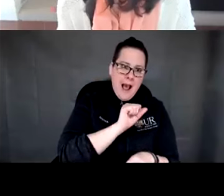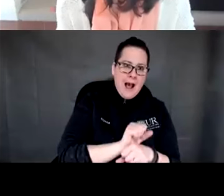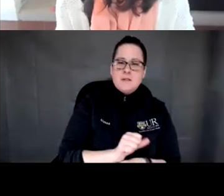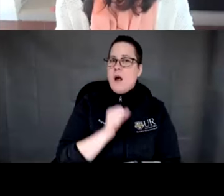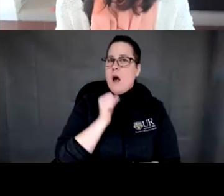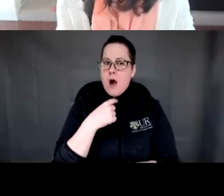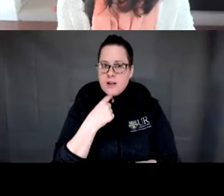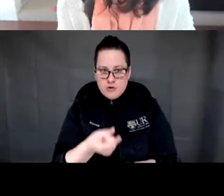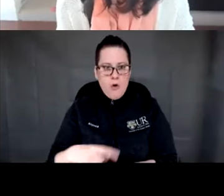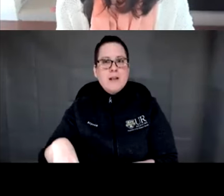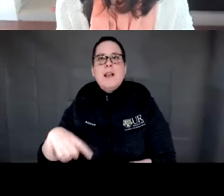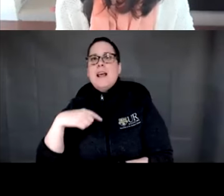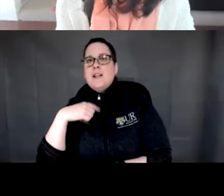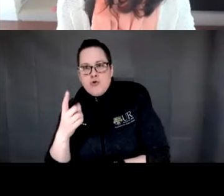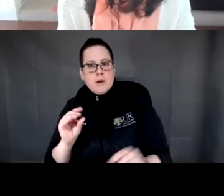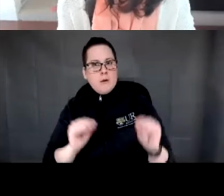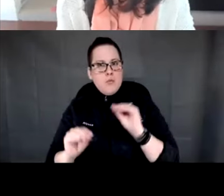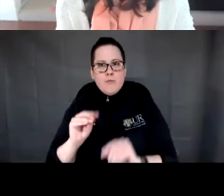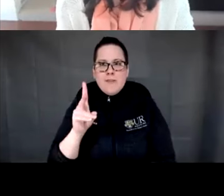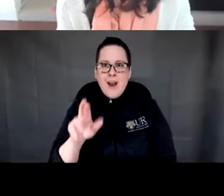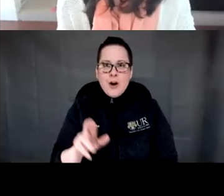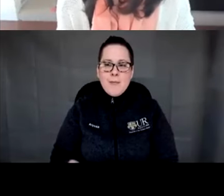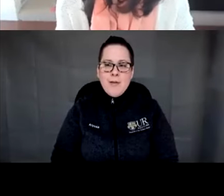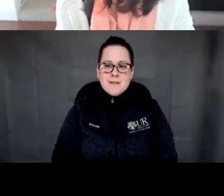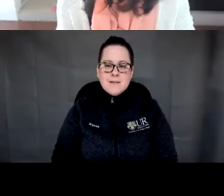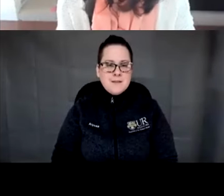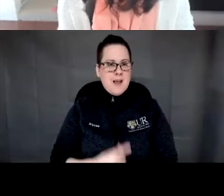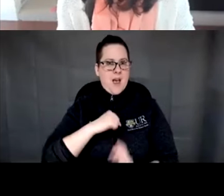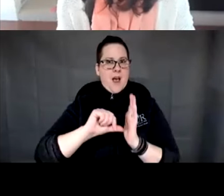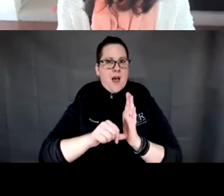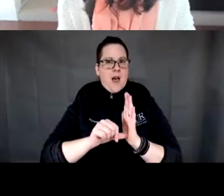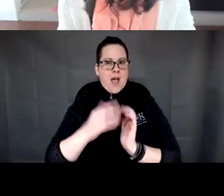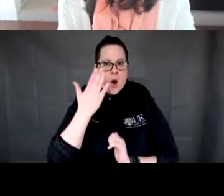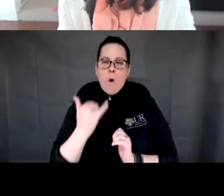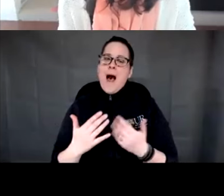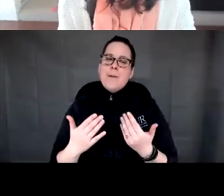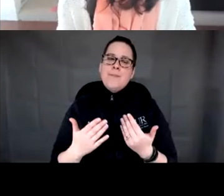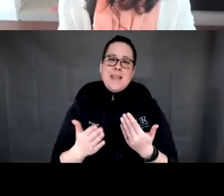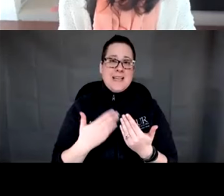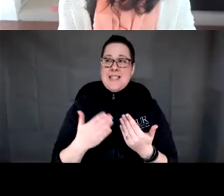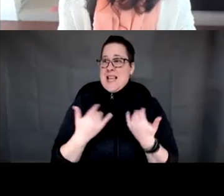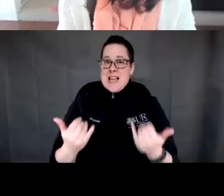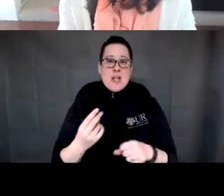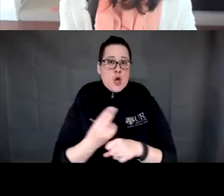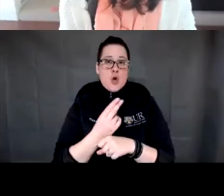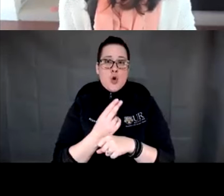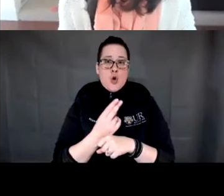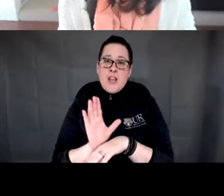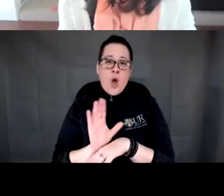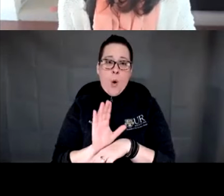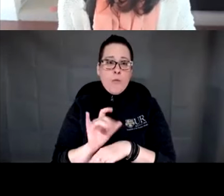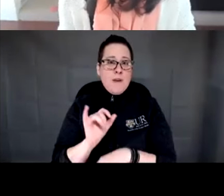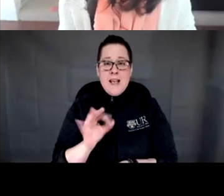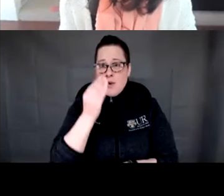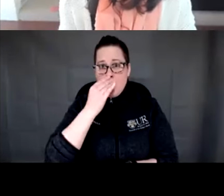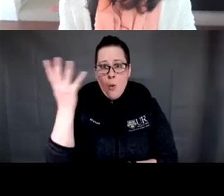uninstructed, and instructed movement variables. So I think that I highlight this because it's pretty easy these days just to use video. If you don't really